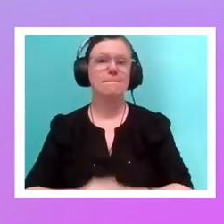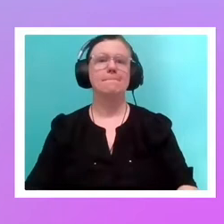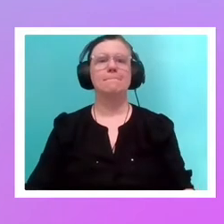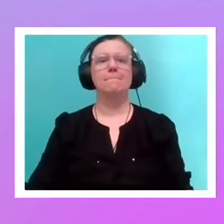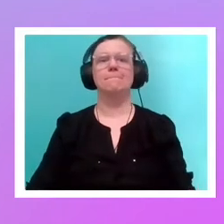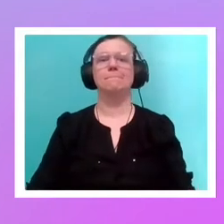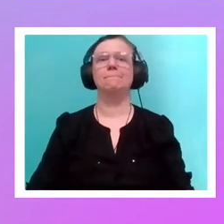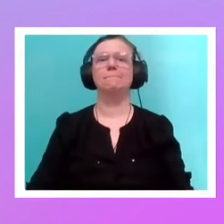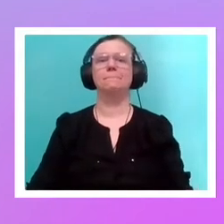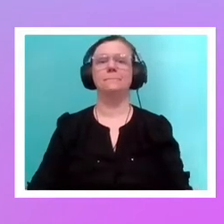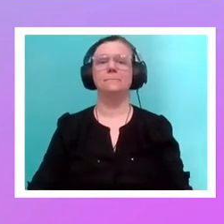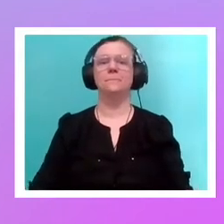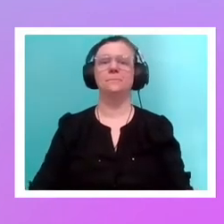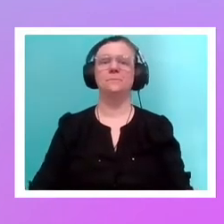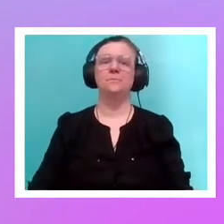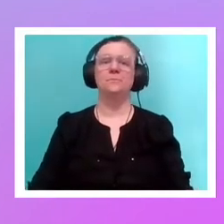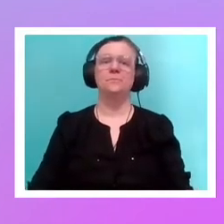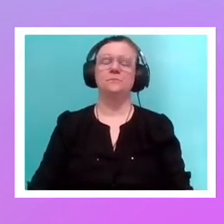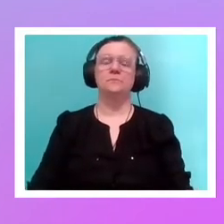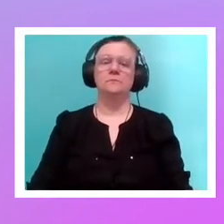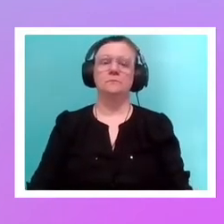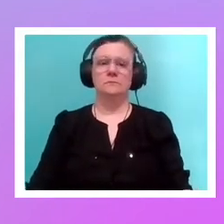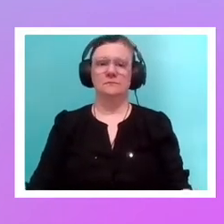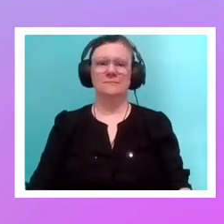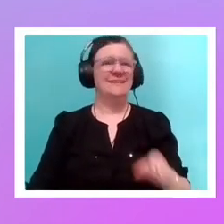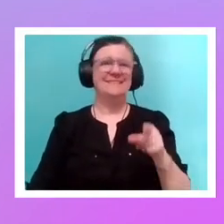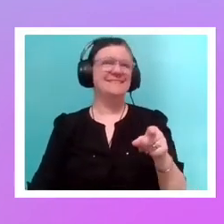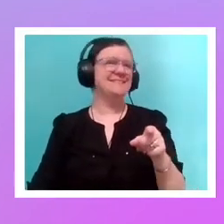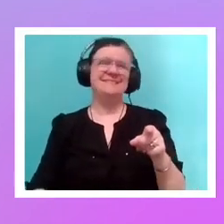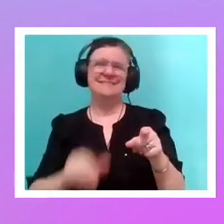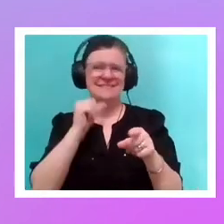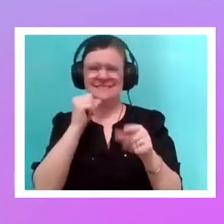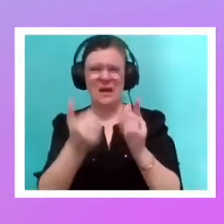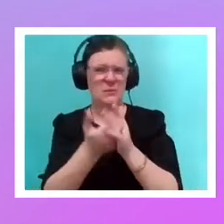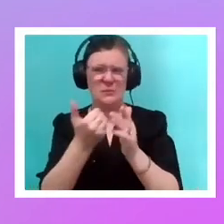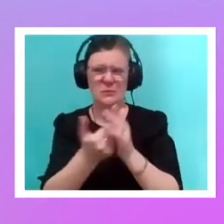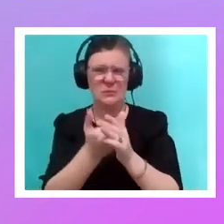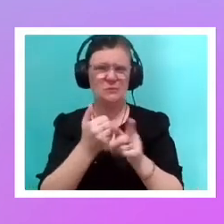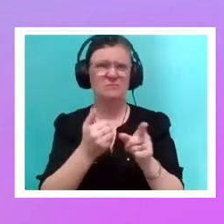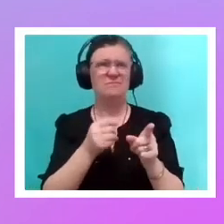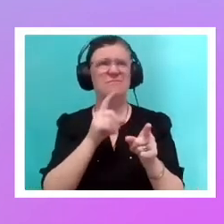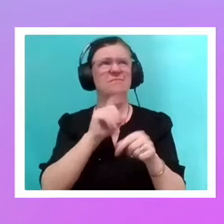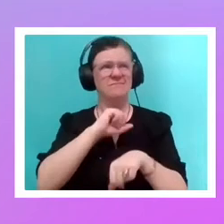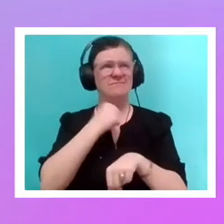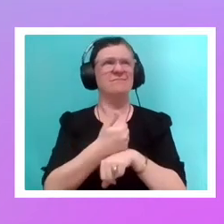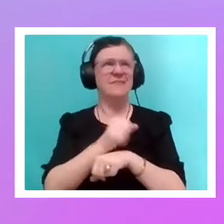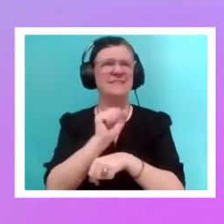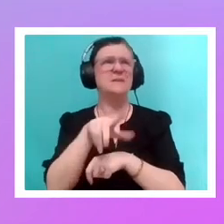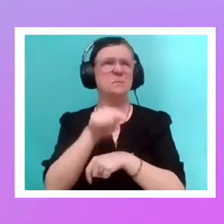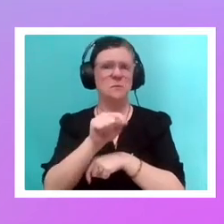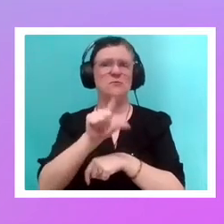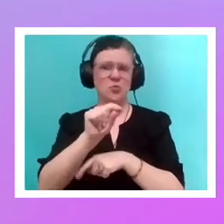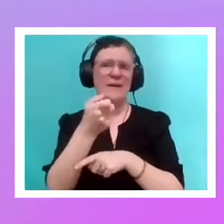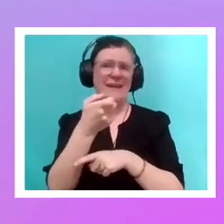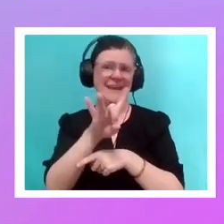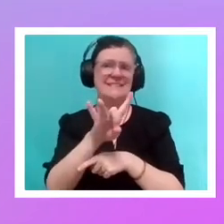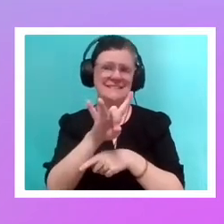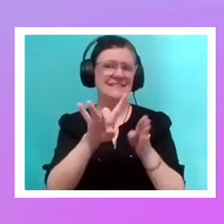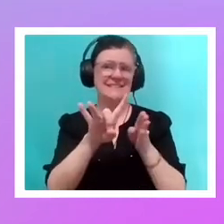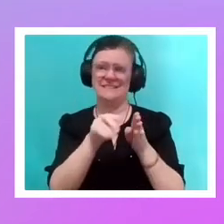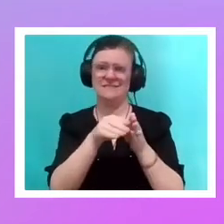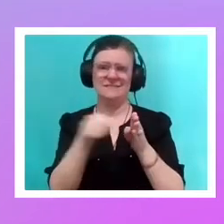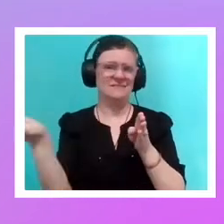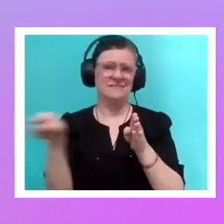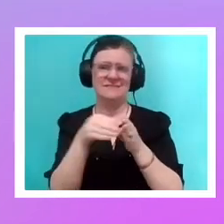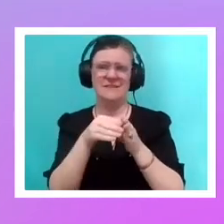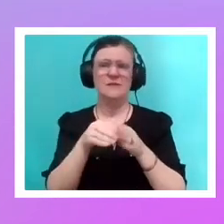The regulations aren't quite as new as some people in the UK might think. They came into force actually in September 2018. And as a result, they're not affected